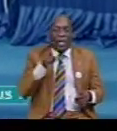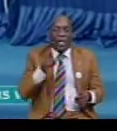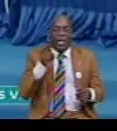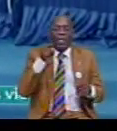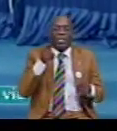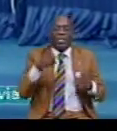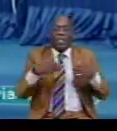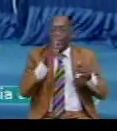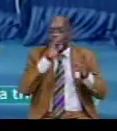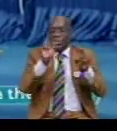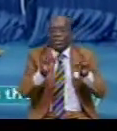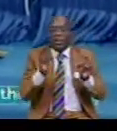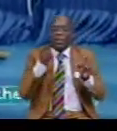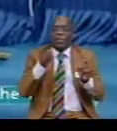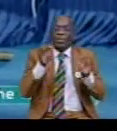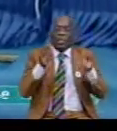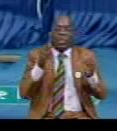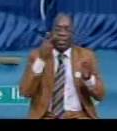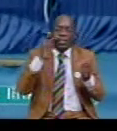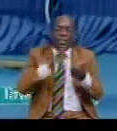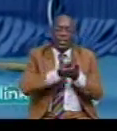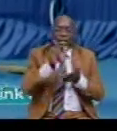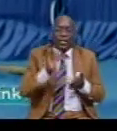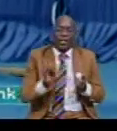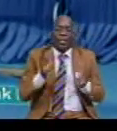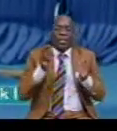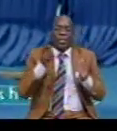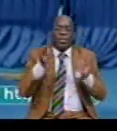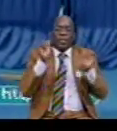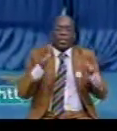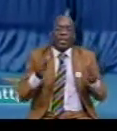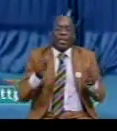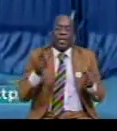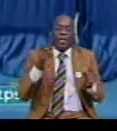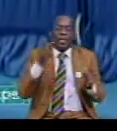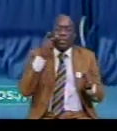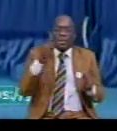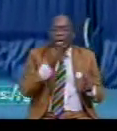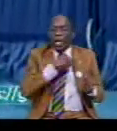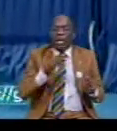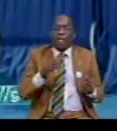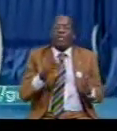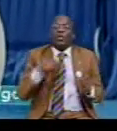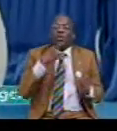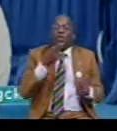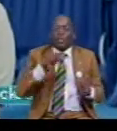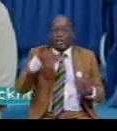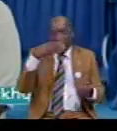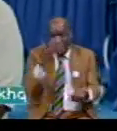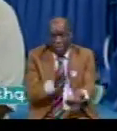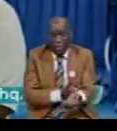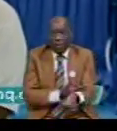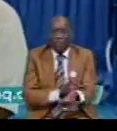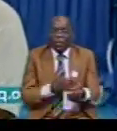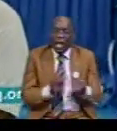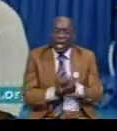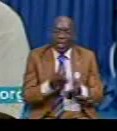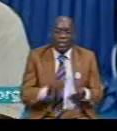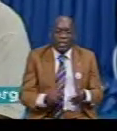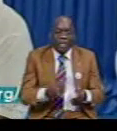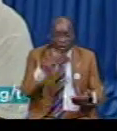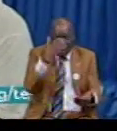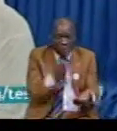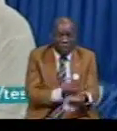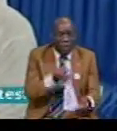off. She can see nearby. She even told her son this morning was surprised that she can see